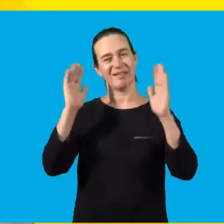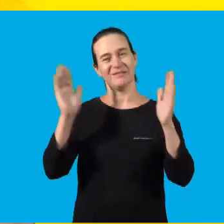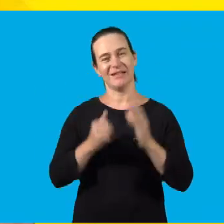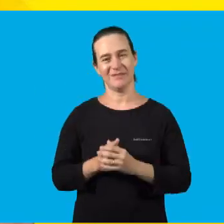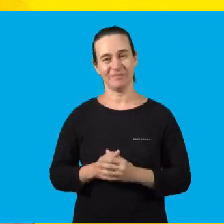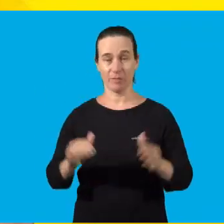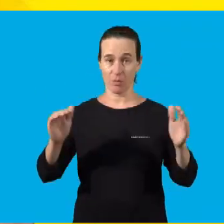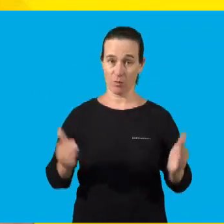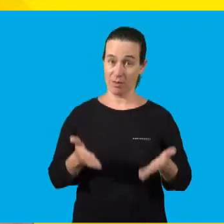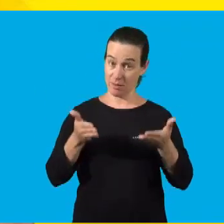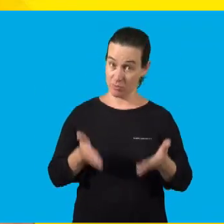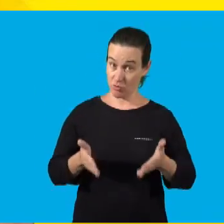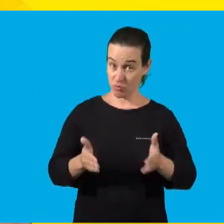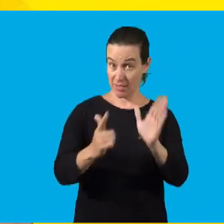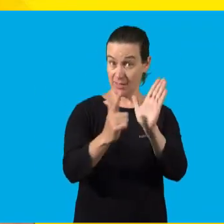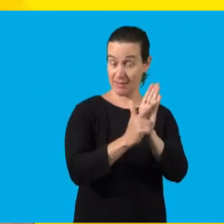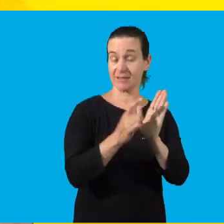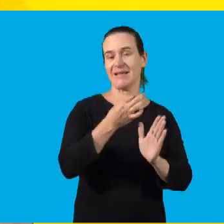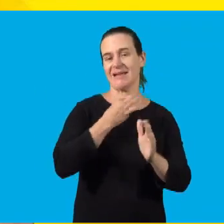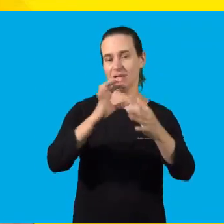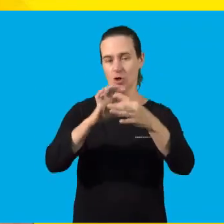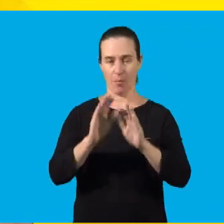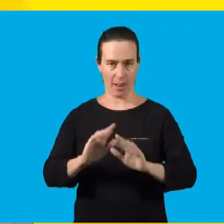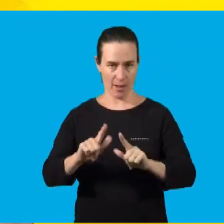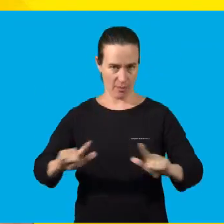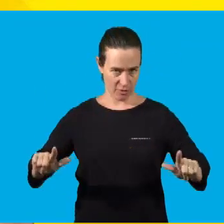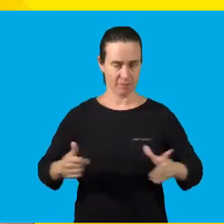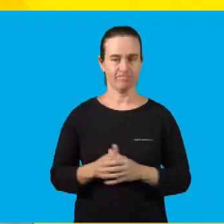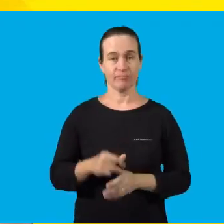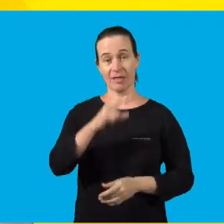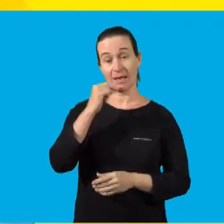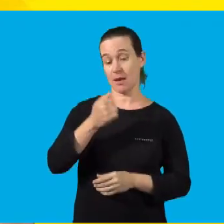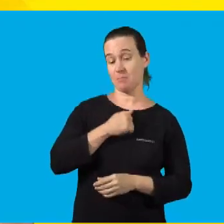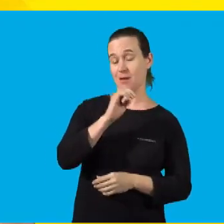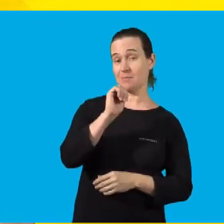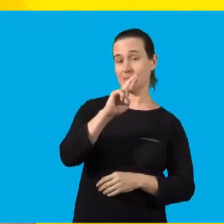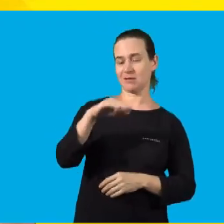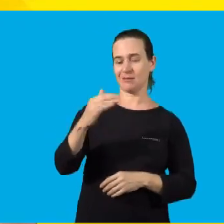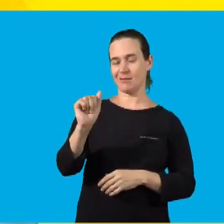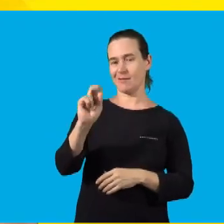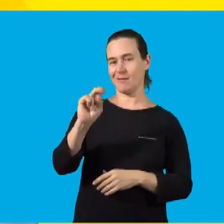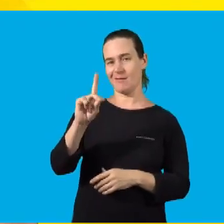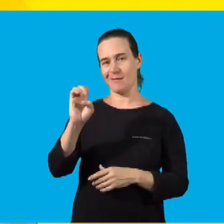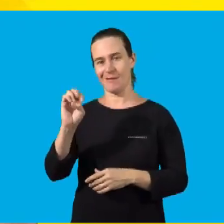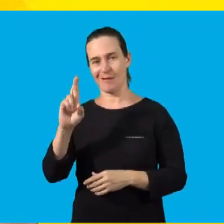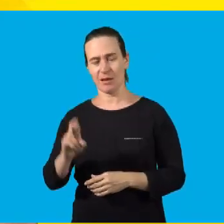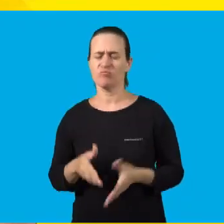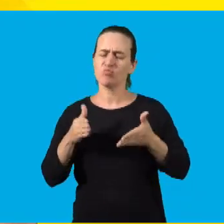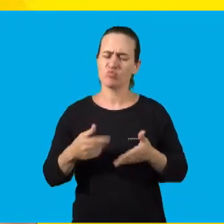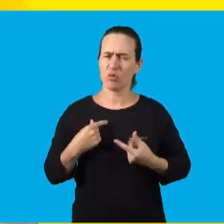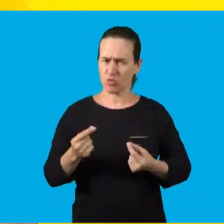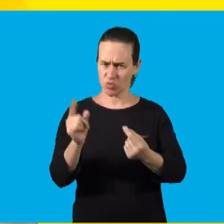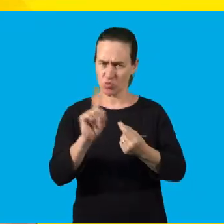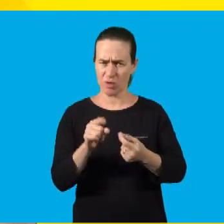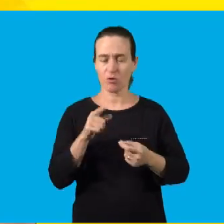Good day. Welcome to today's lesson on English Home Language. My name is Mr. Anker, and today we will be specifically